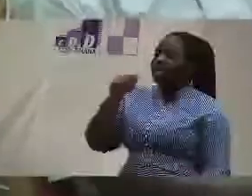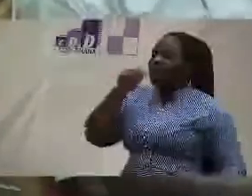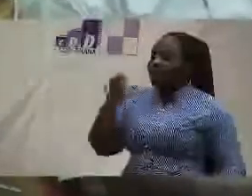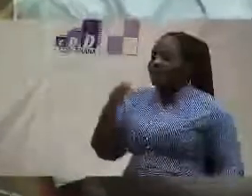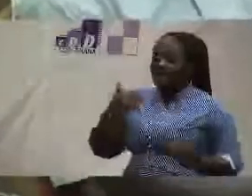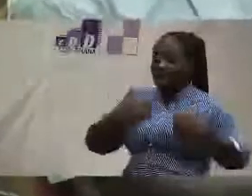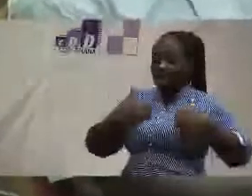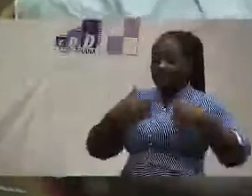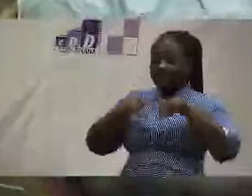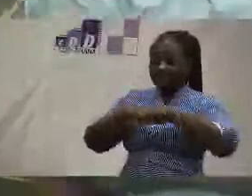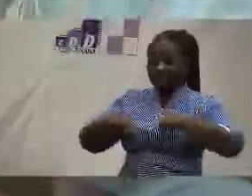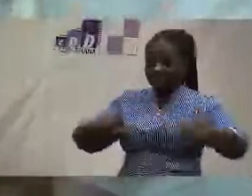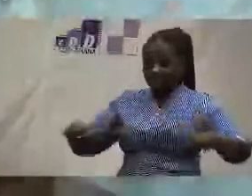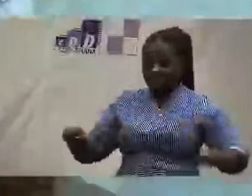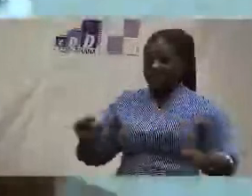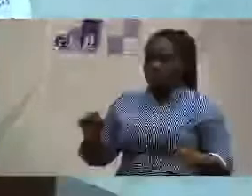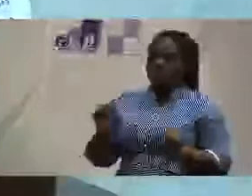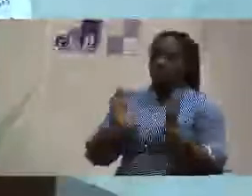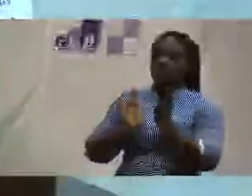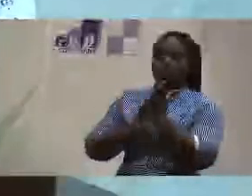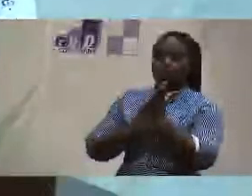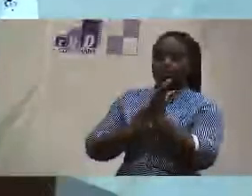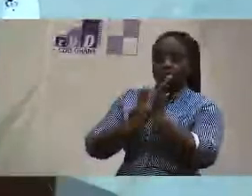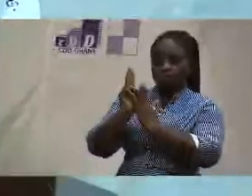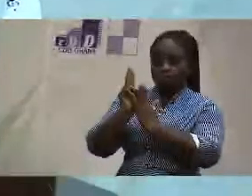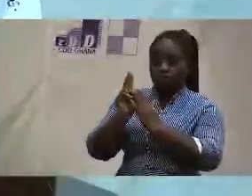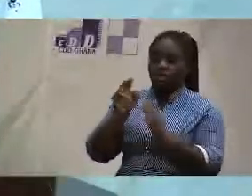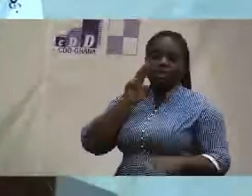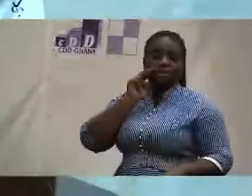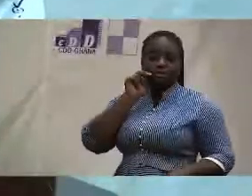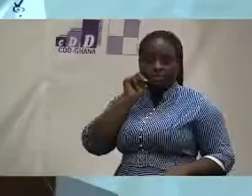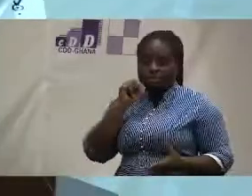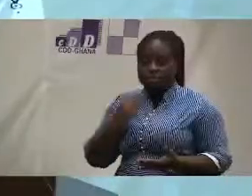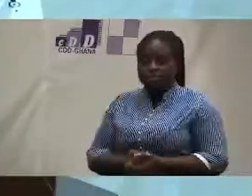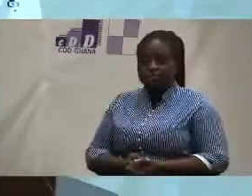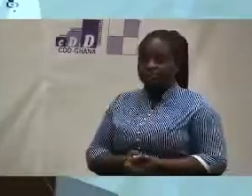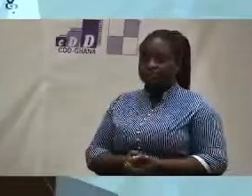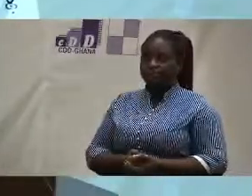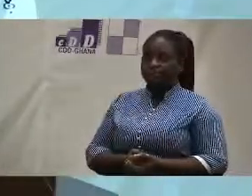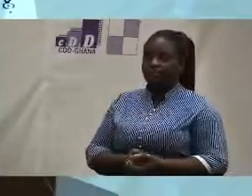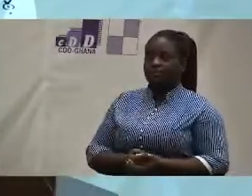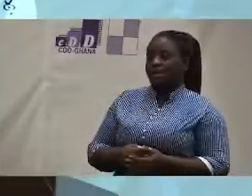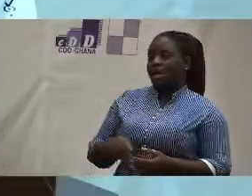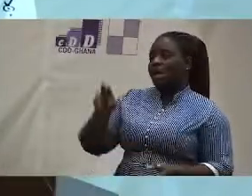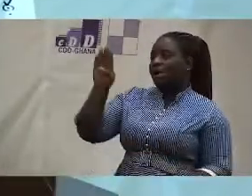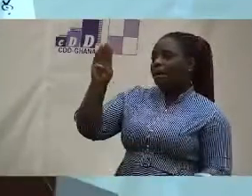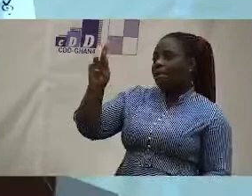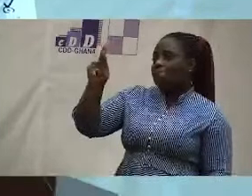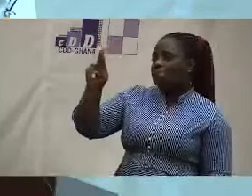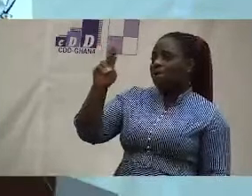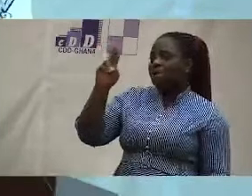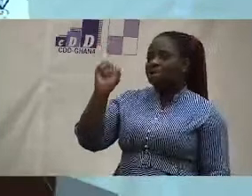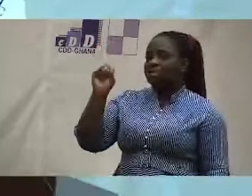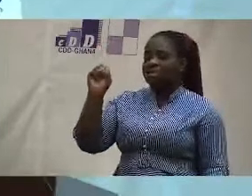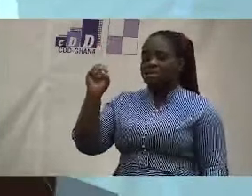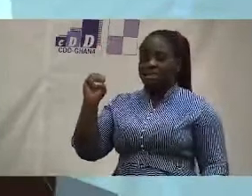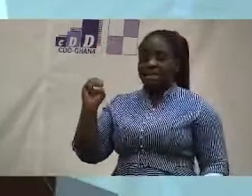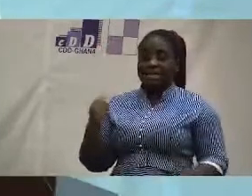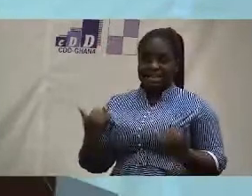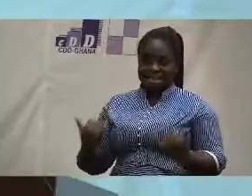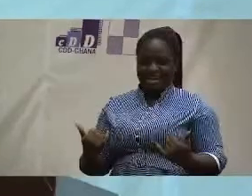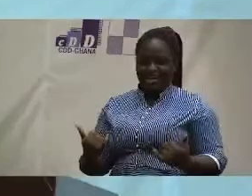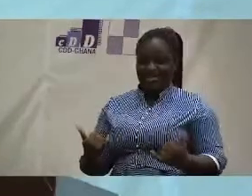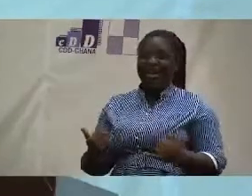from Lagos State University and the European Academy of Legal Theory, Brussels, and has been called to the